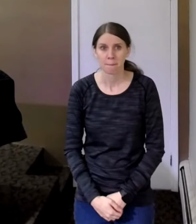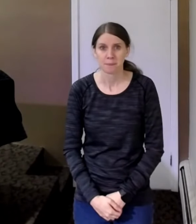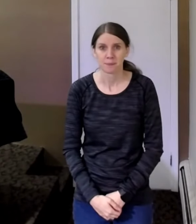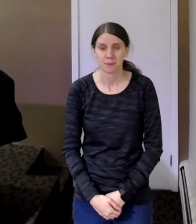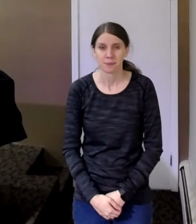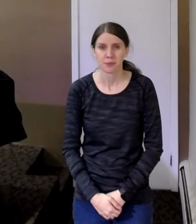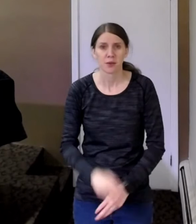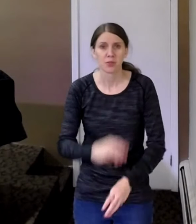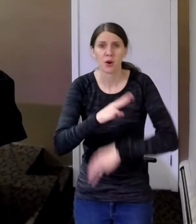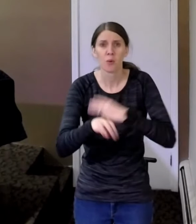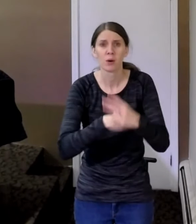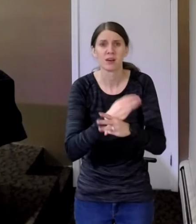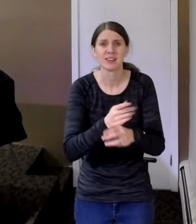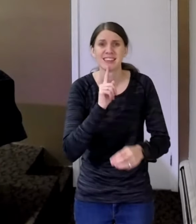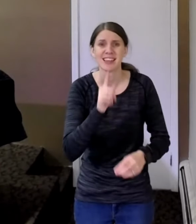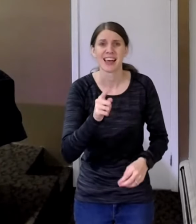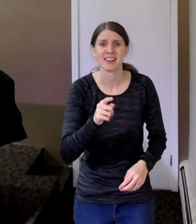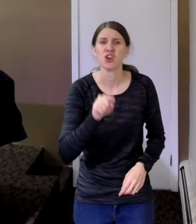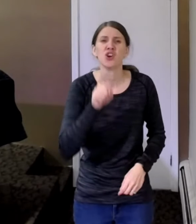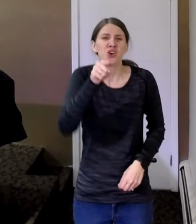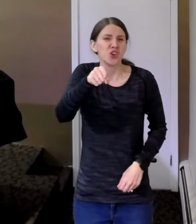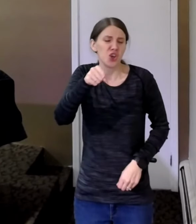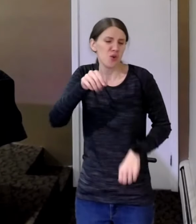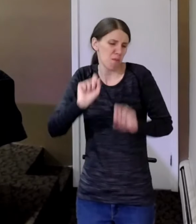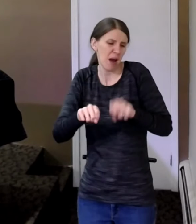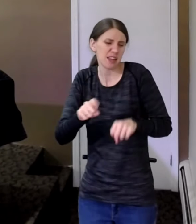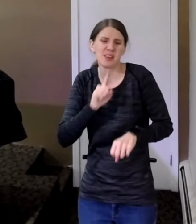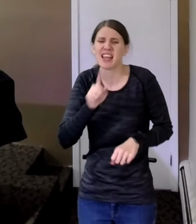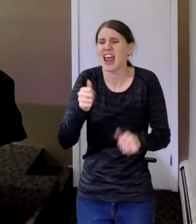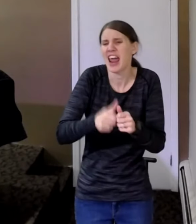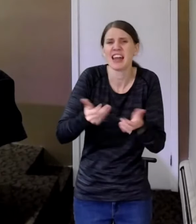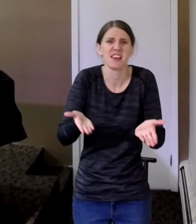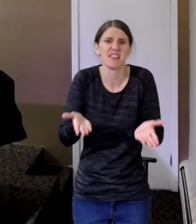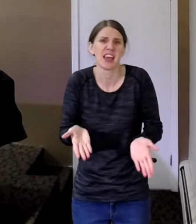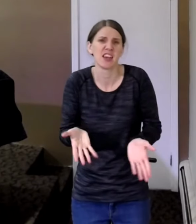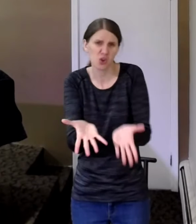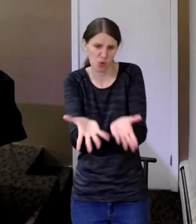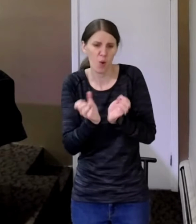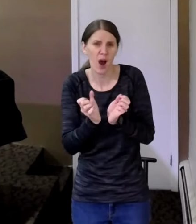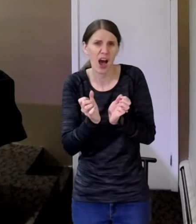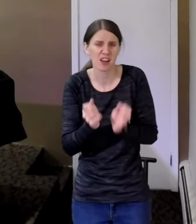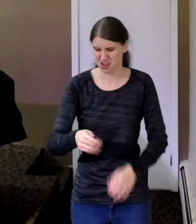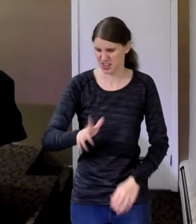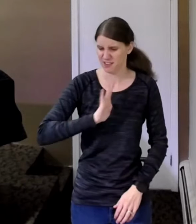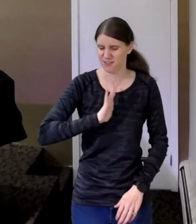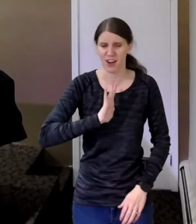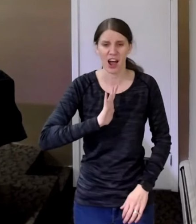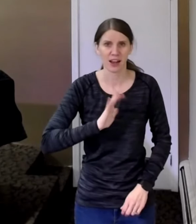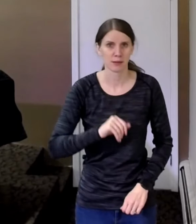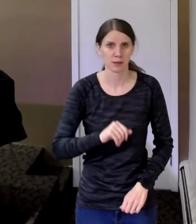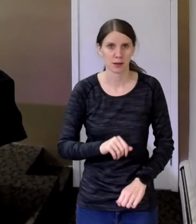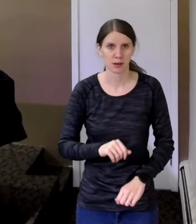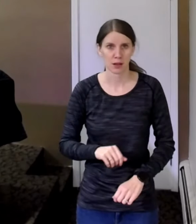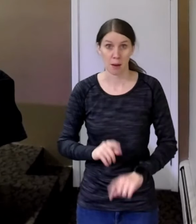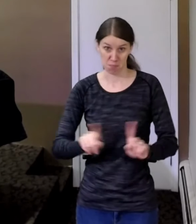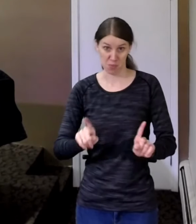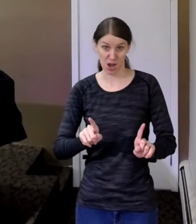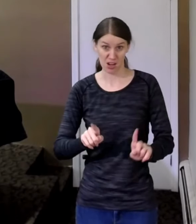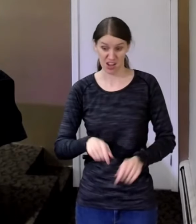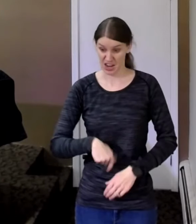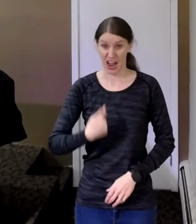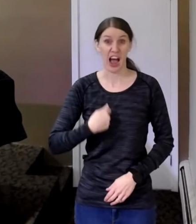The world says I should be able to say anything I want, and you should be okay with it. But I can be offended about anything you